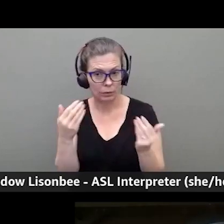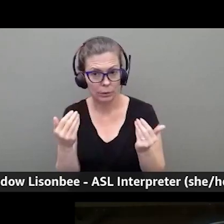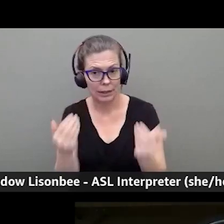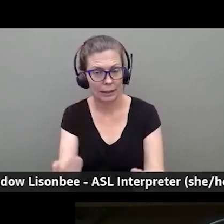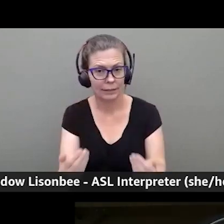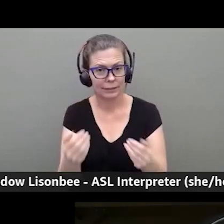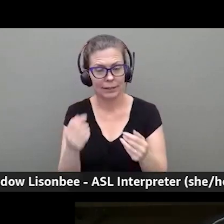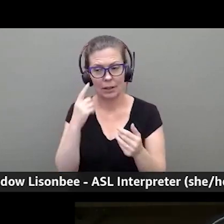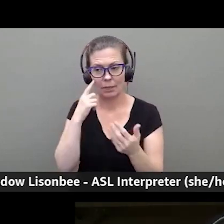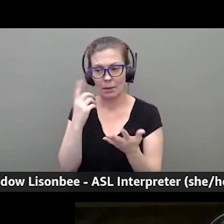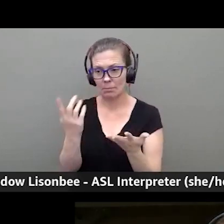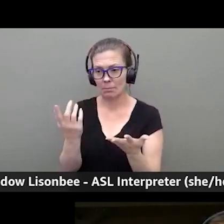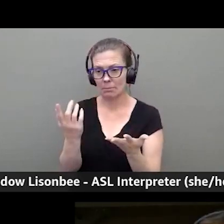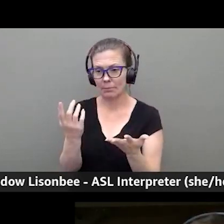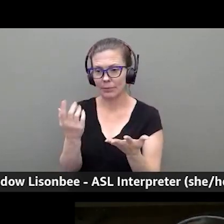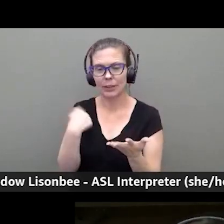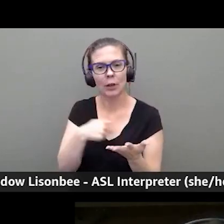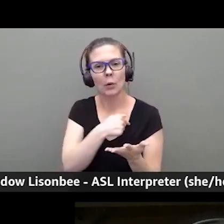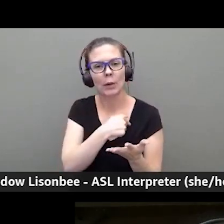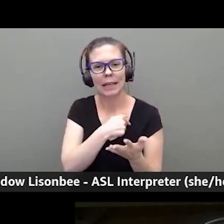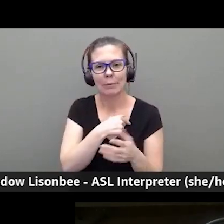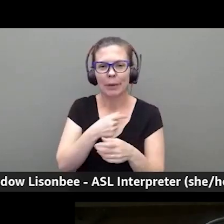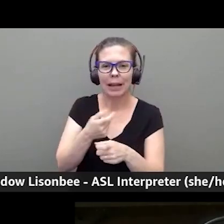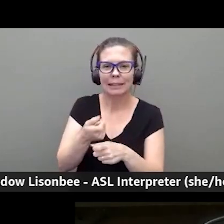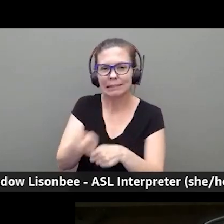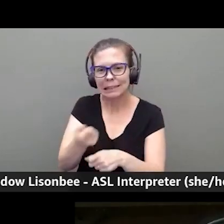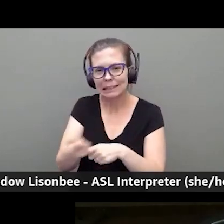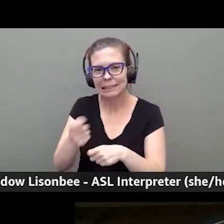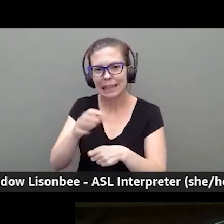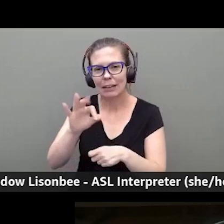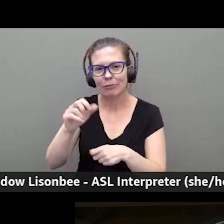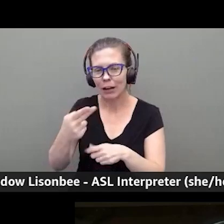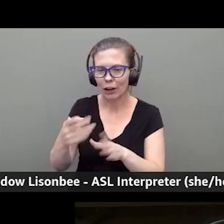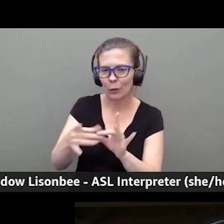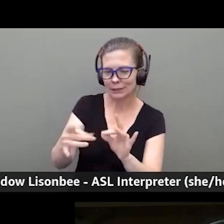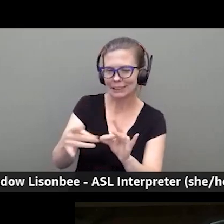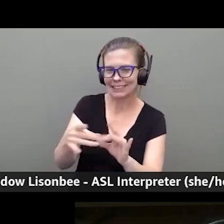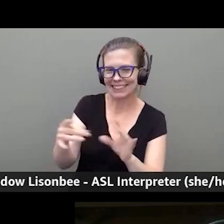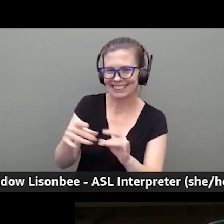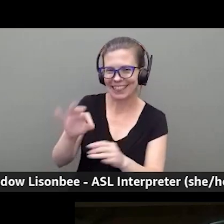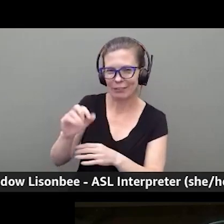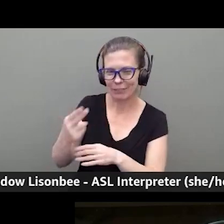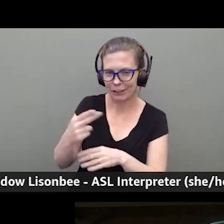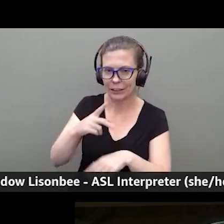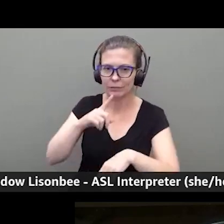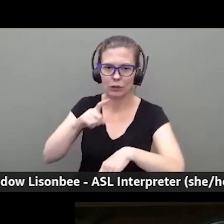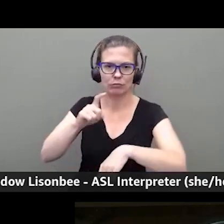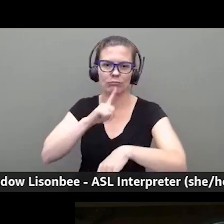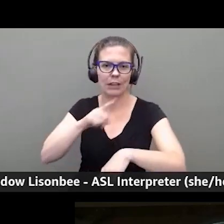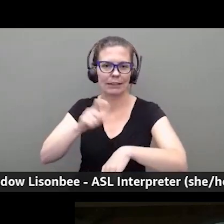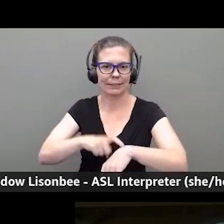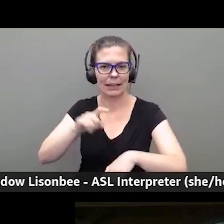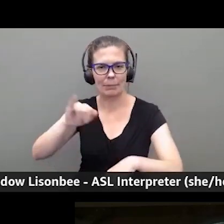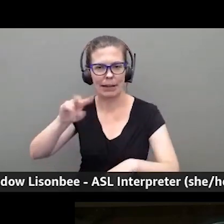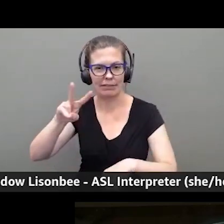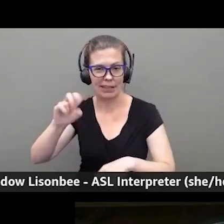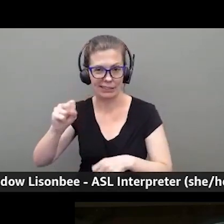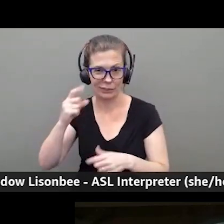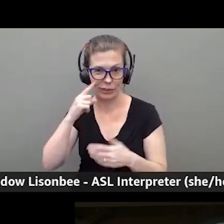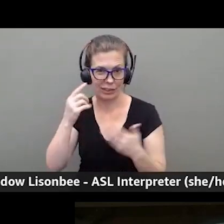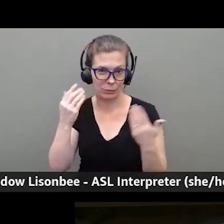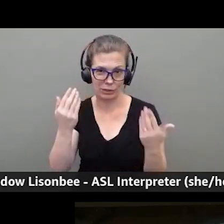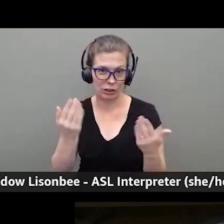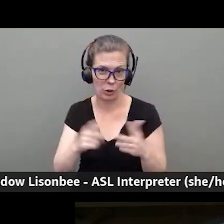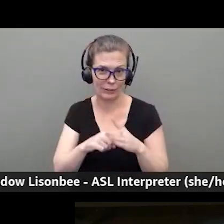think that, we've been teasing Farah this demo here on real-time IVS. We should probably get going